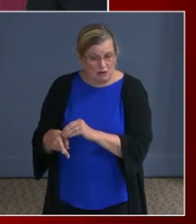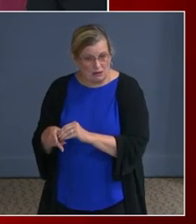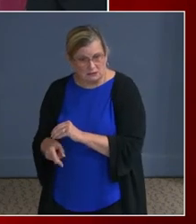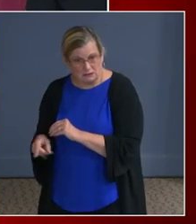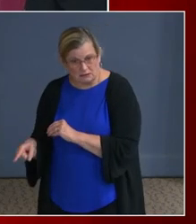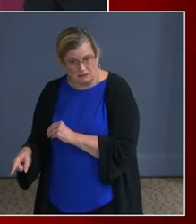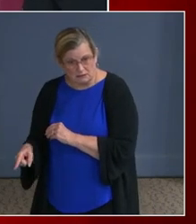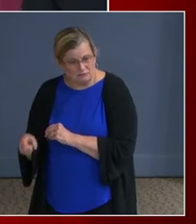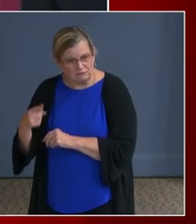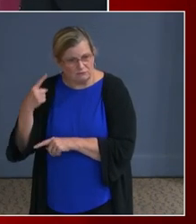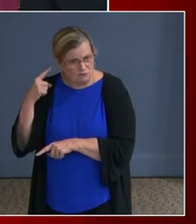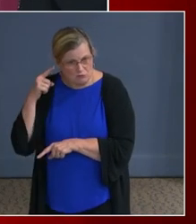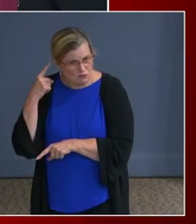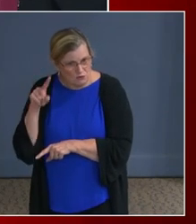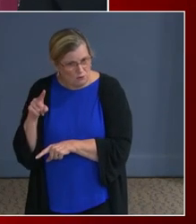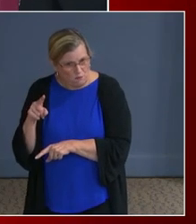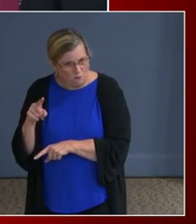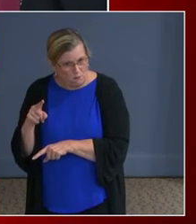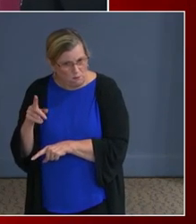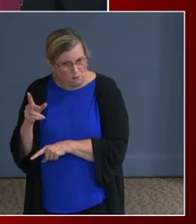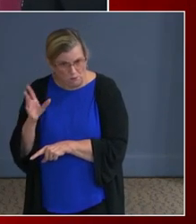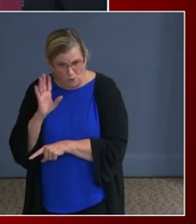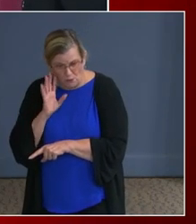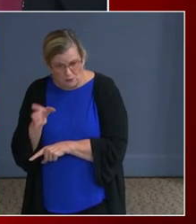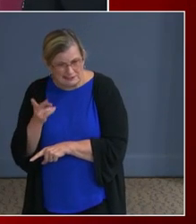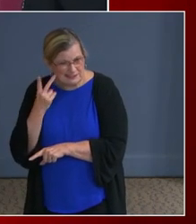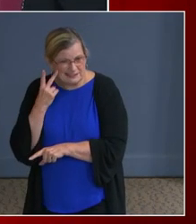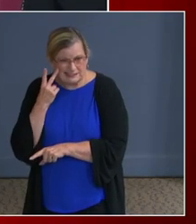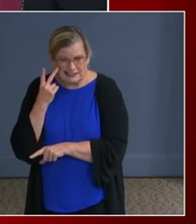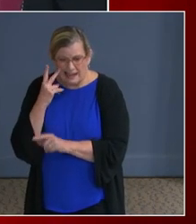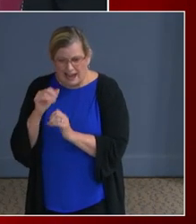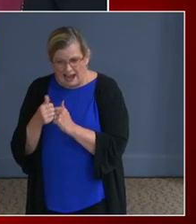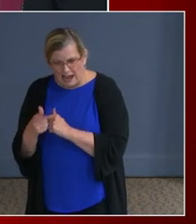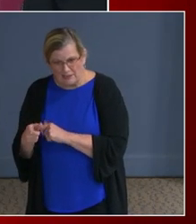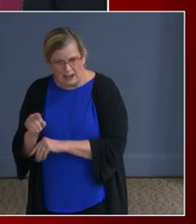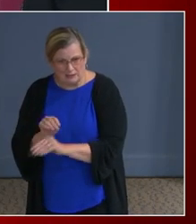we will feel them and see them if we have to make additional cuts.